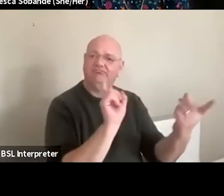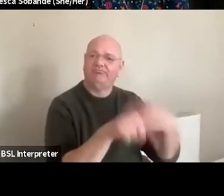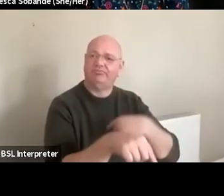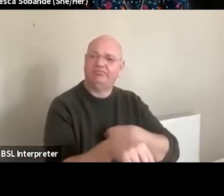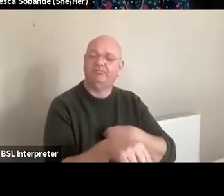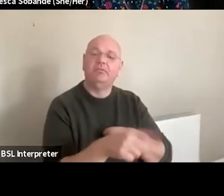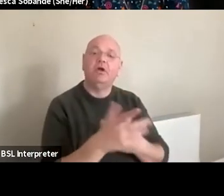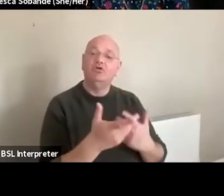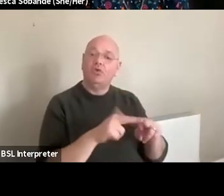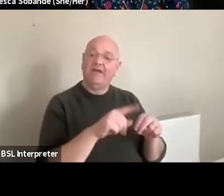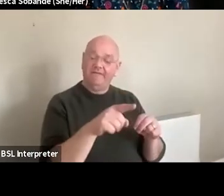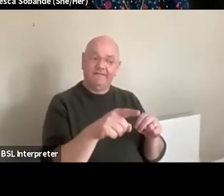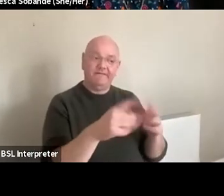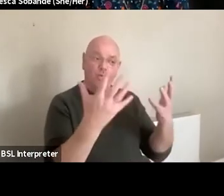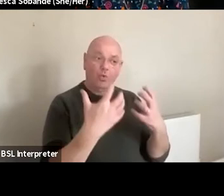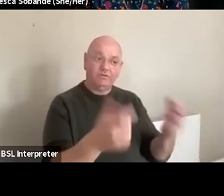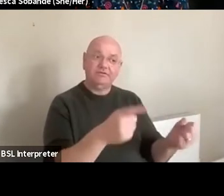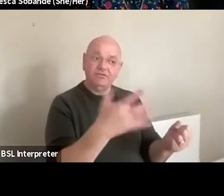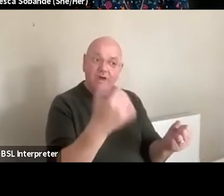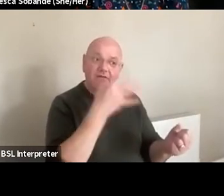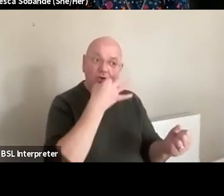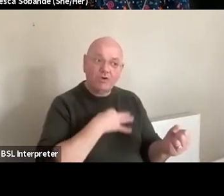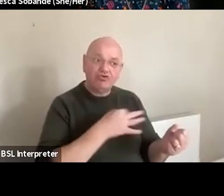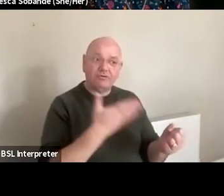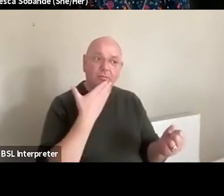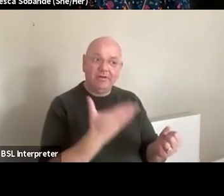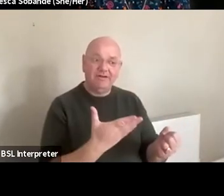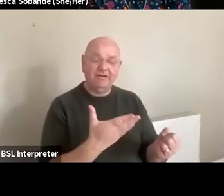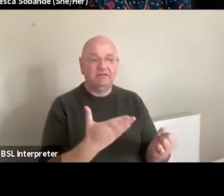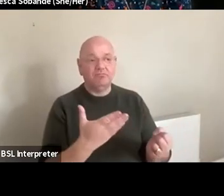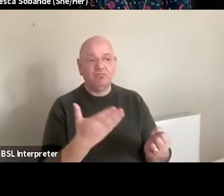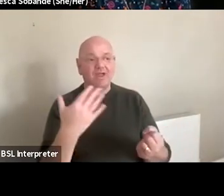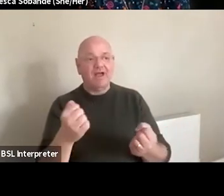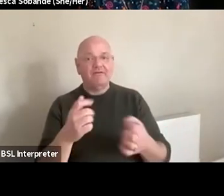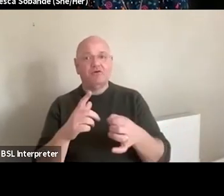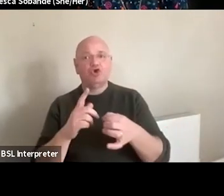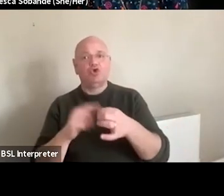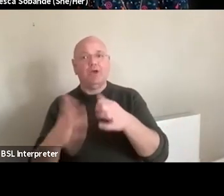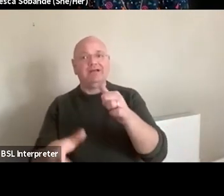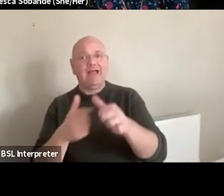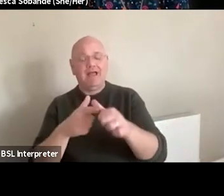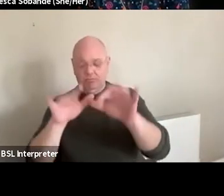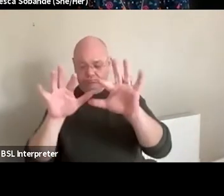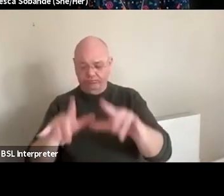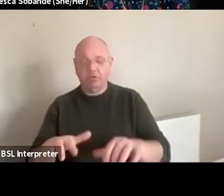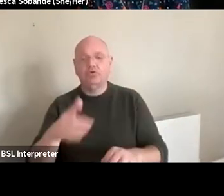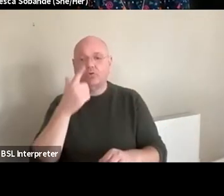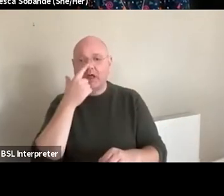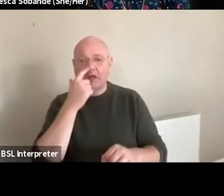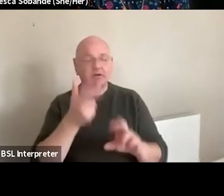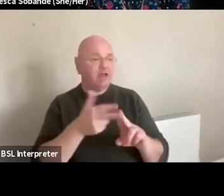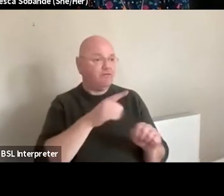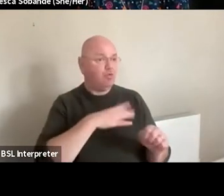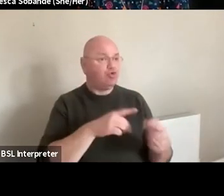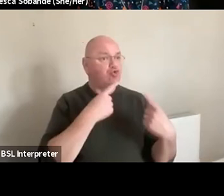questions, please do feel free to put them in the hosts and panelists channel, or if you have any comments that you want to